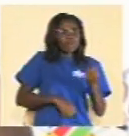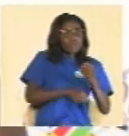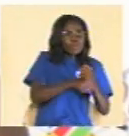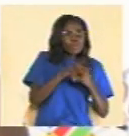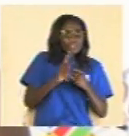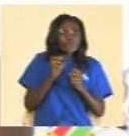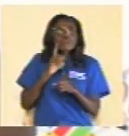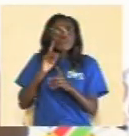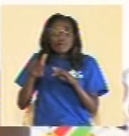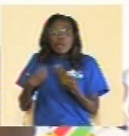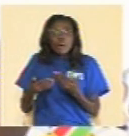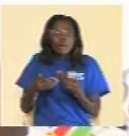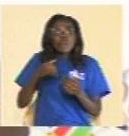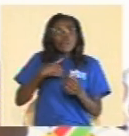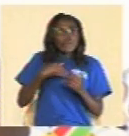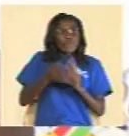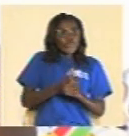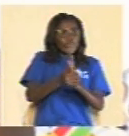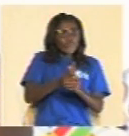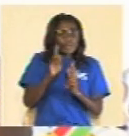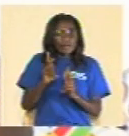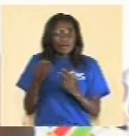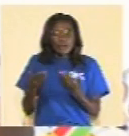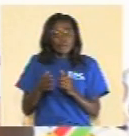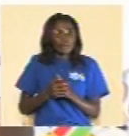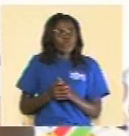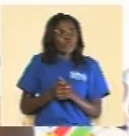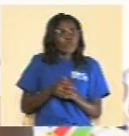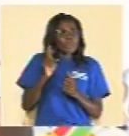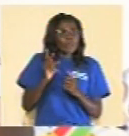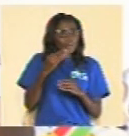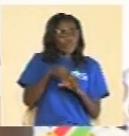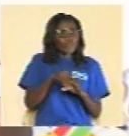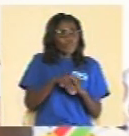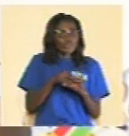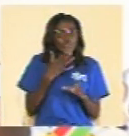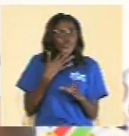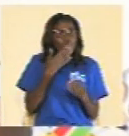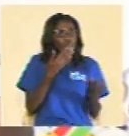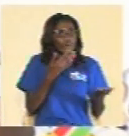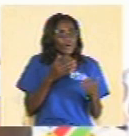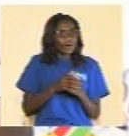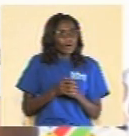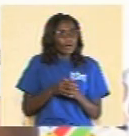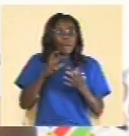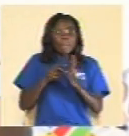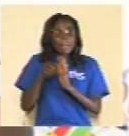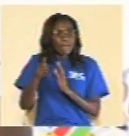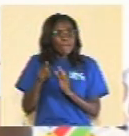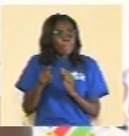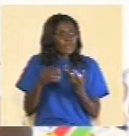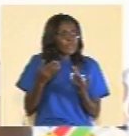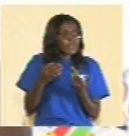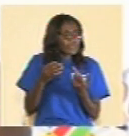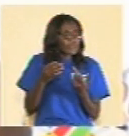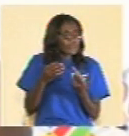My name is Pinasi Pinge, and I'll be your host for the afternoon today. Of course, join me in the studio today to discuss this barbaric disease. I'm